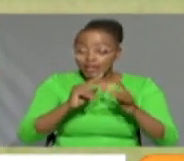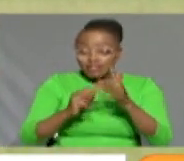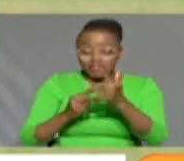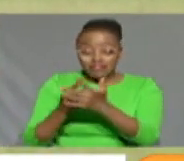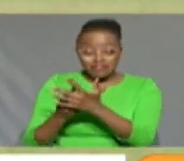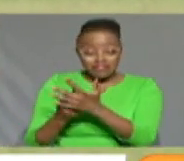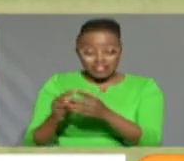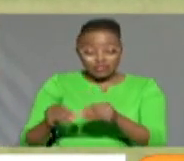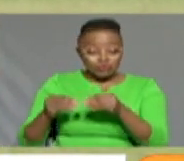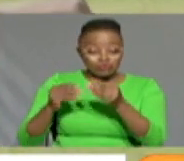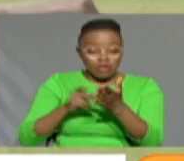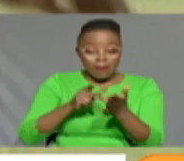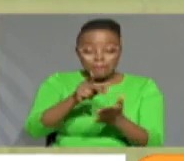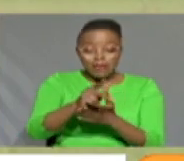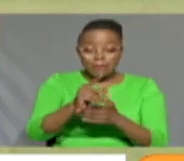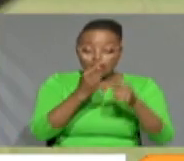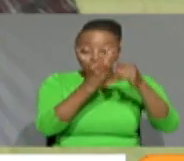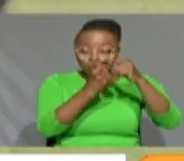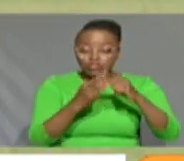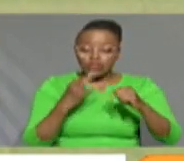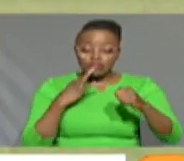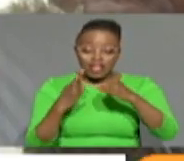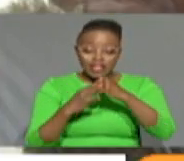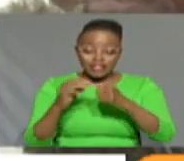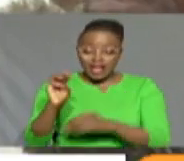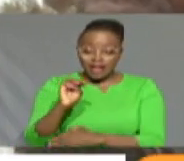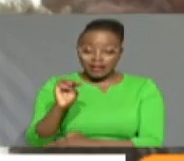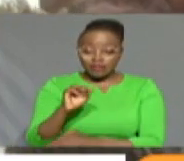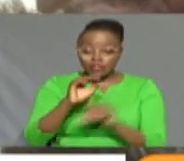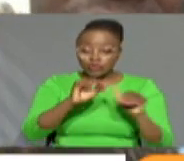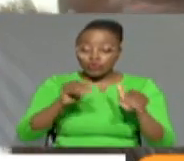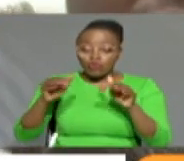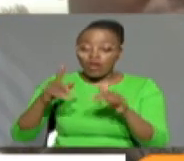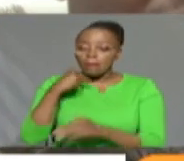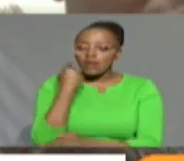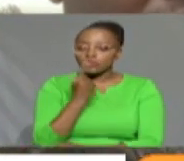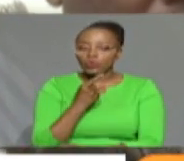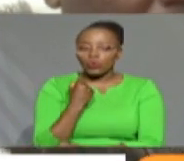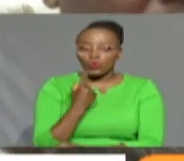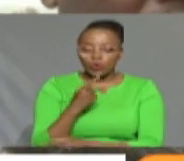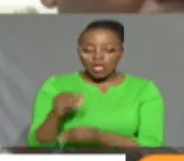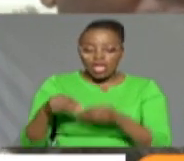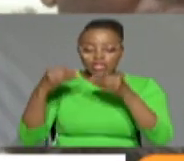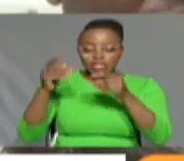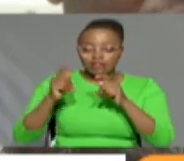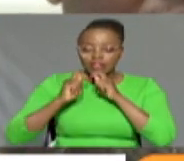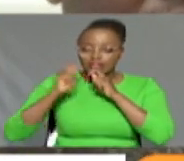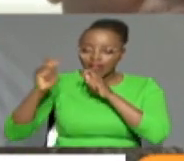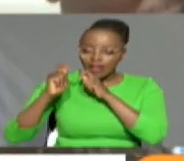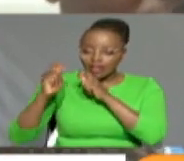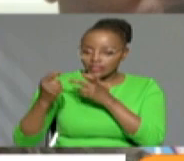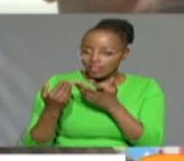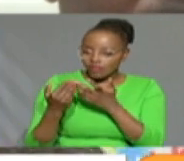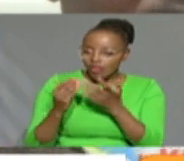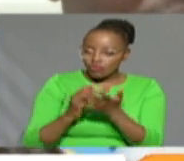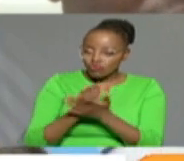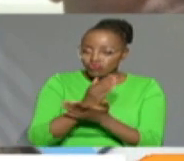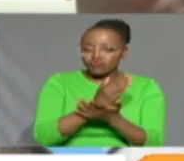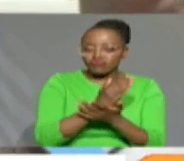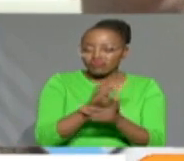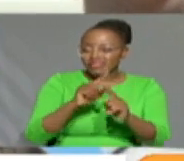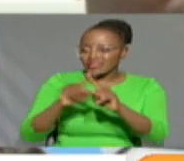to remit a total of 800 million shillings to farmers who had supplied cane through their